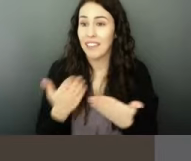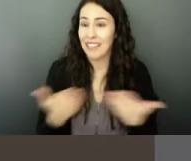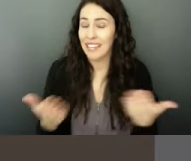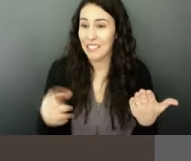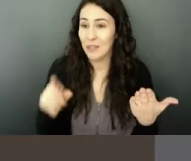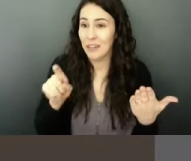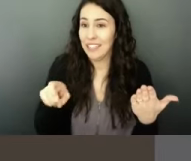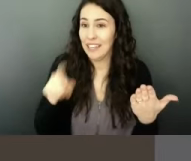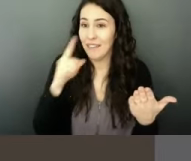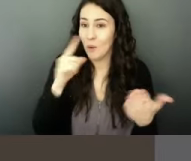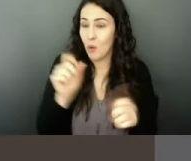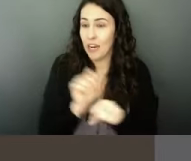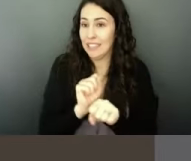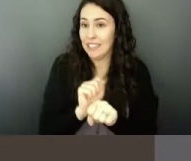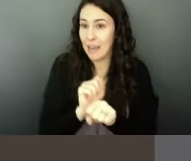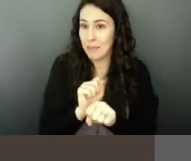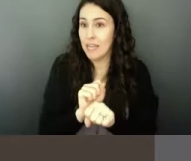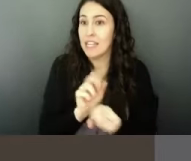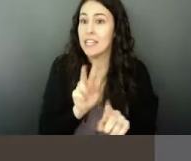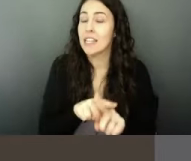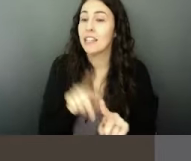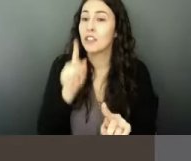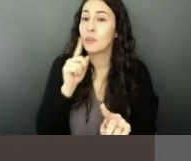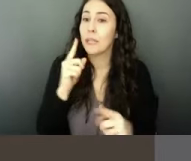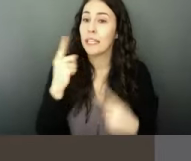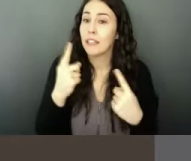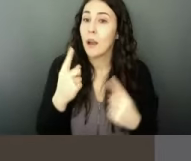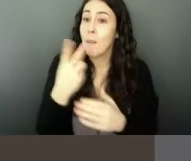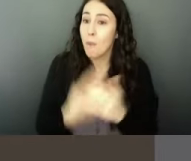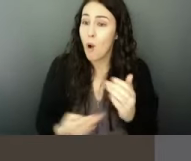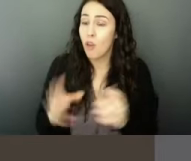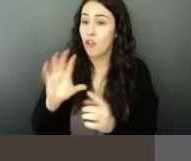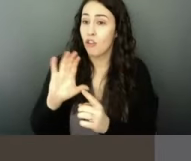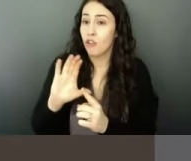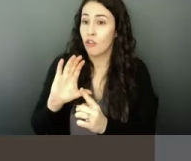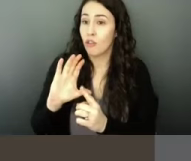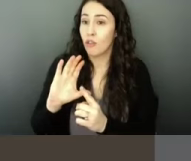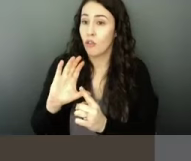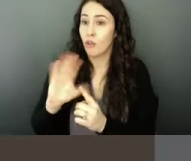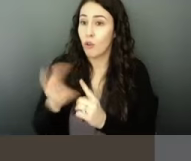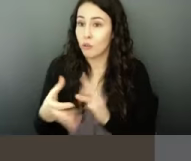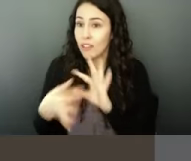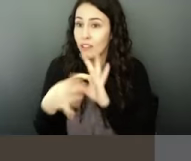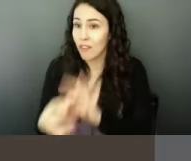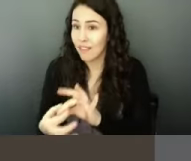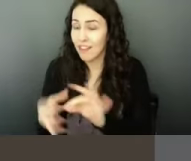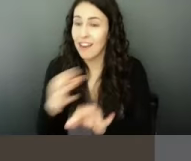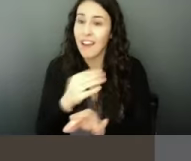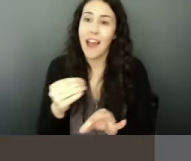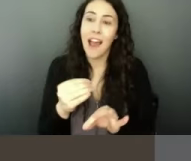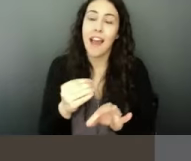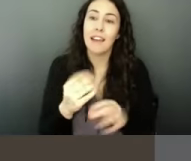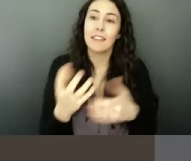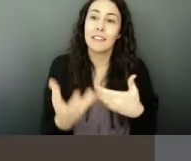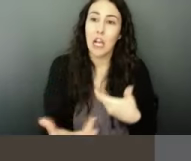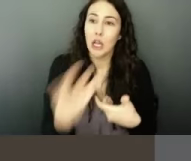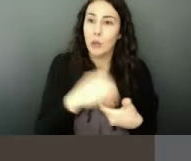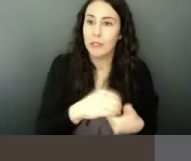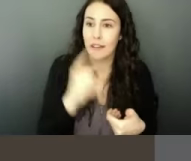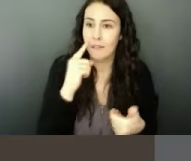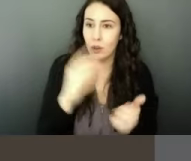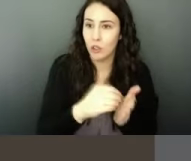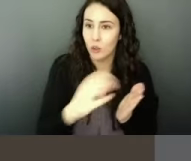to be considered both culturally relevant and inclusive for students to then hopefully